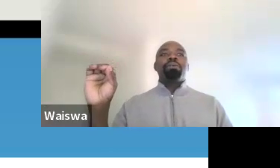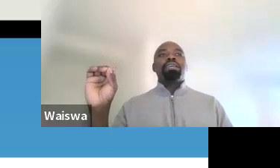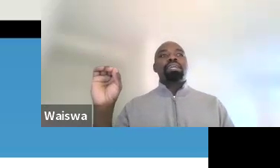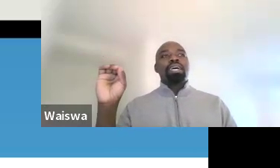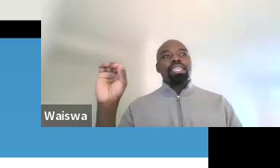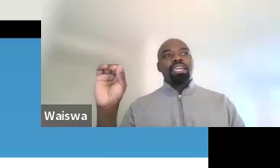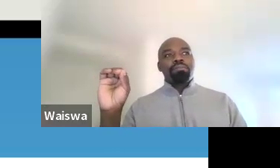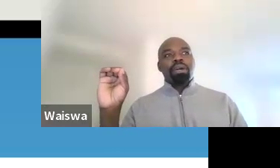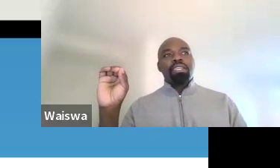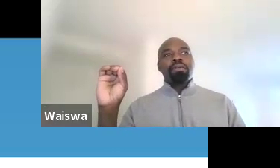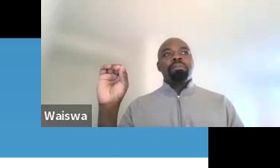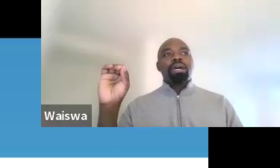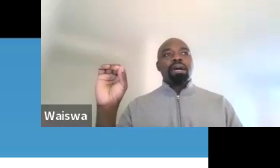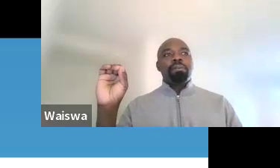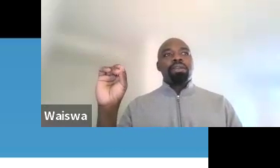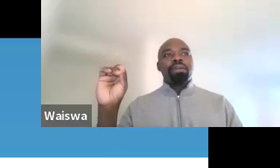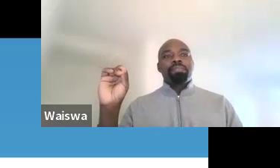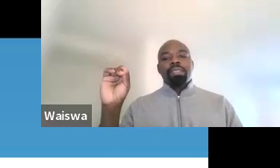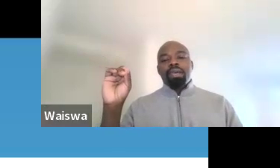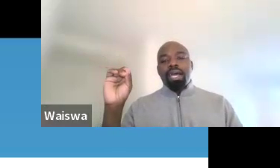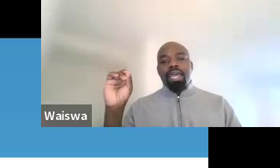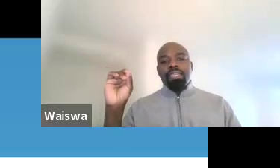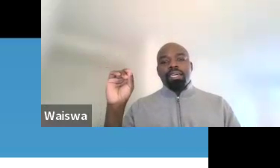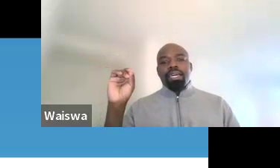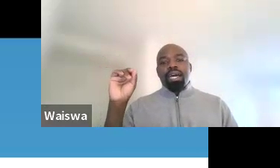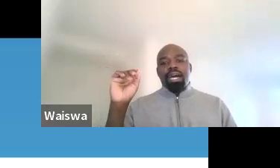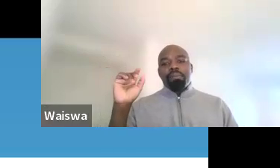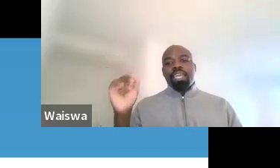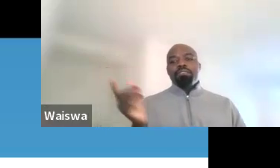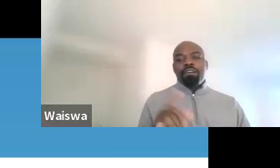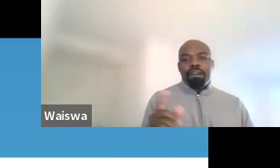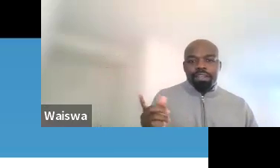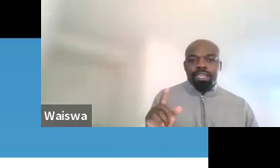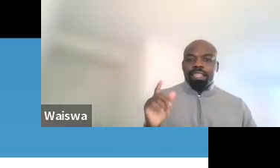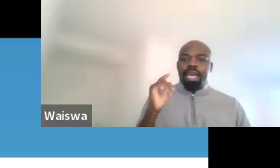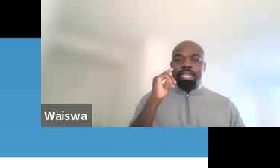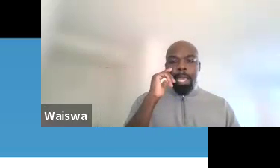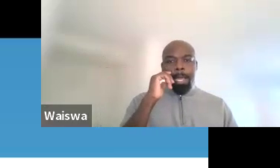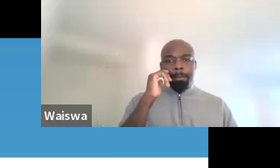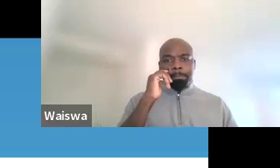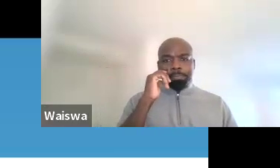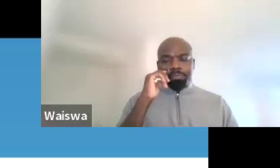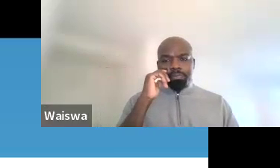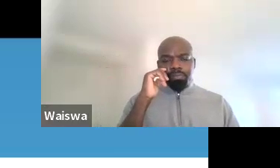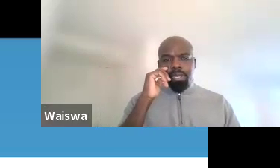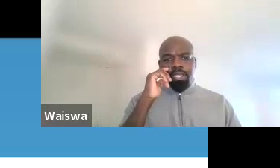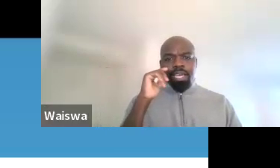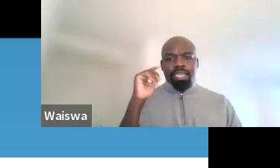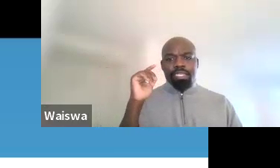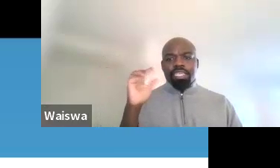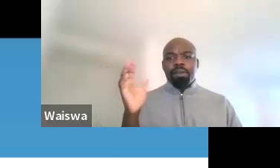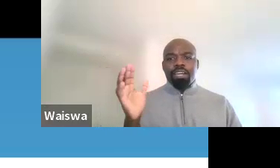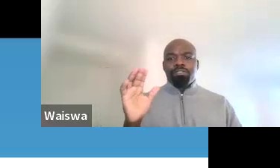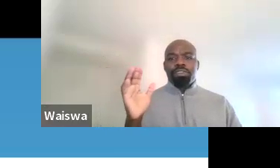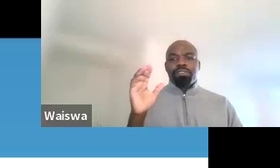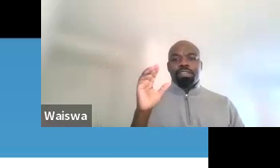forget about it, and they can remind them about it. And I have heard that that